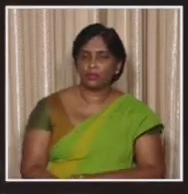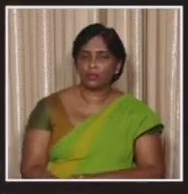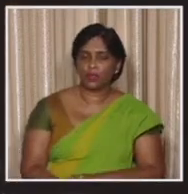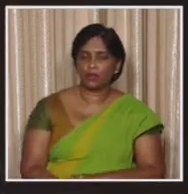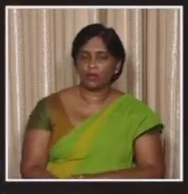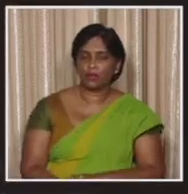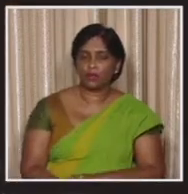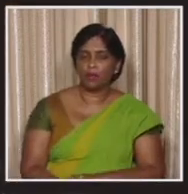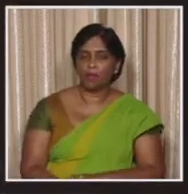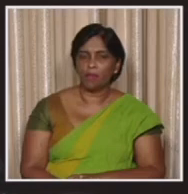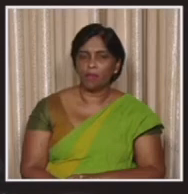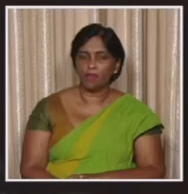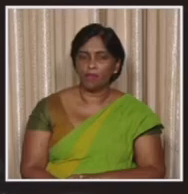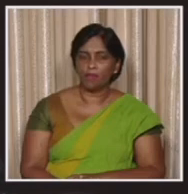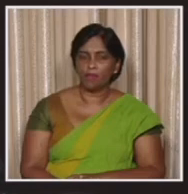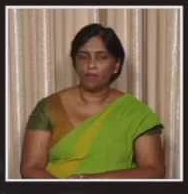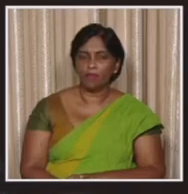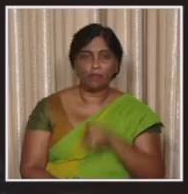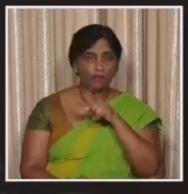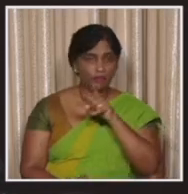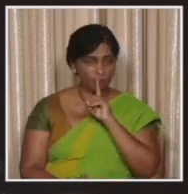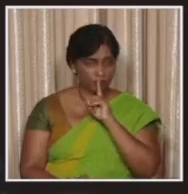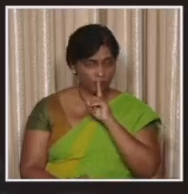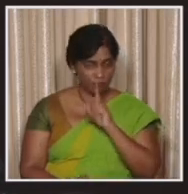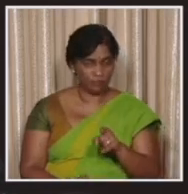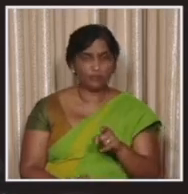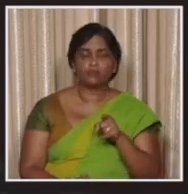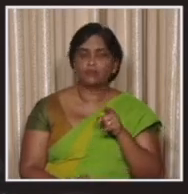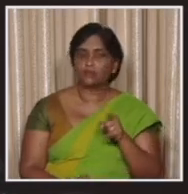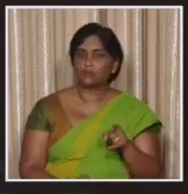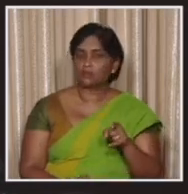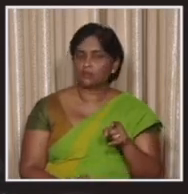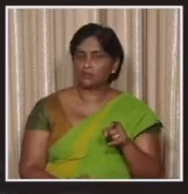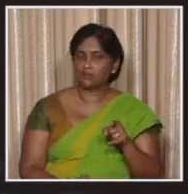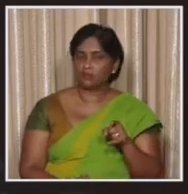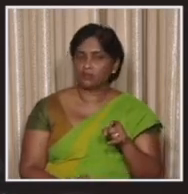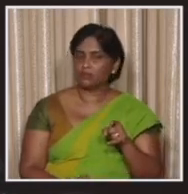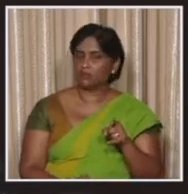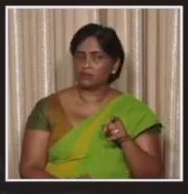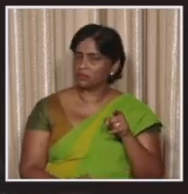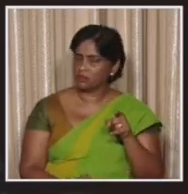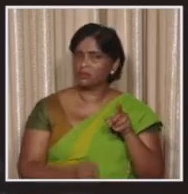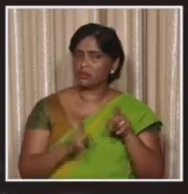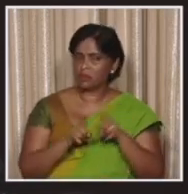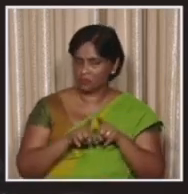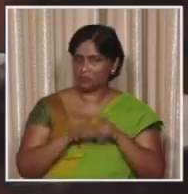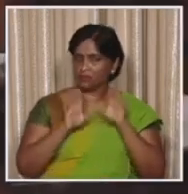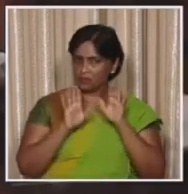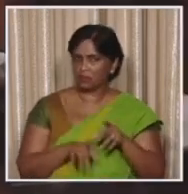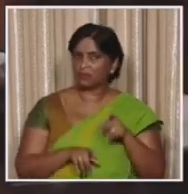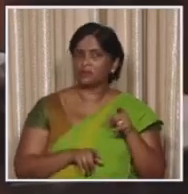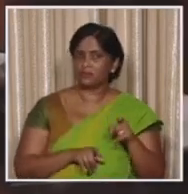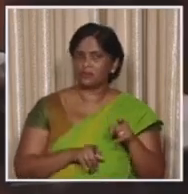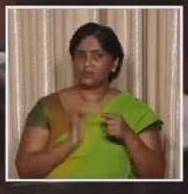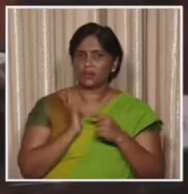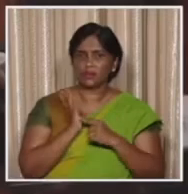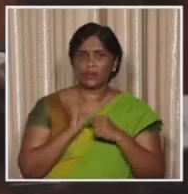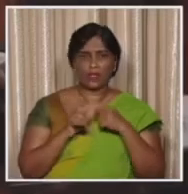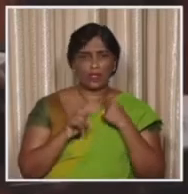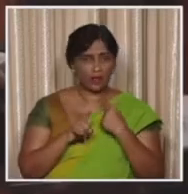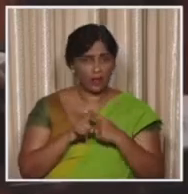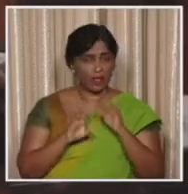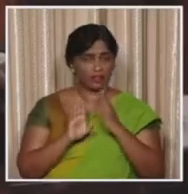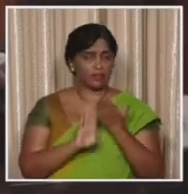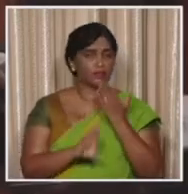Honorable Minister, your point about the room rate being $100 is before taxes. So with the taxes and everything, it comes to about $162.